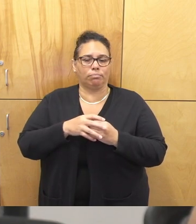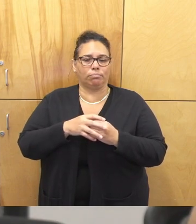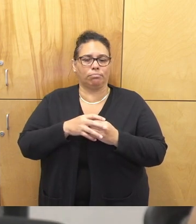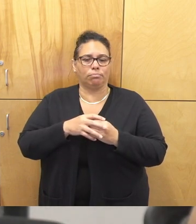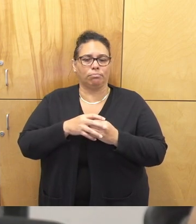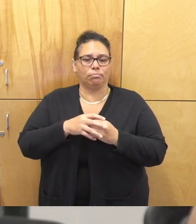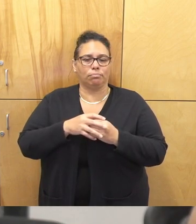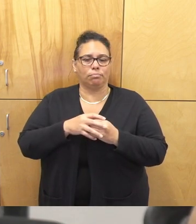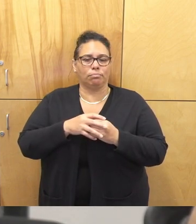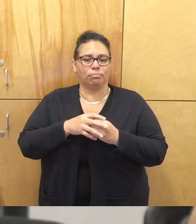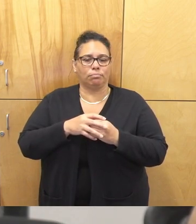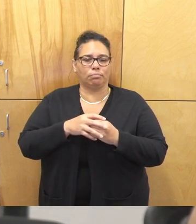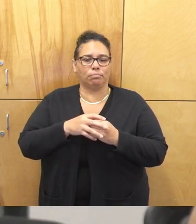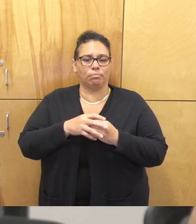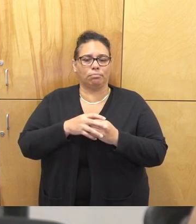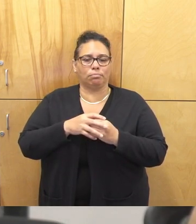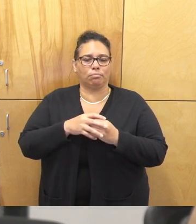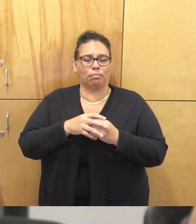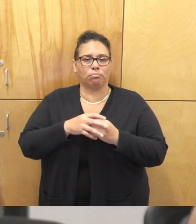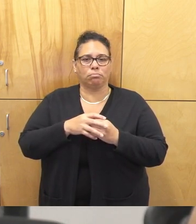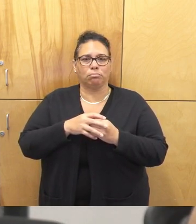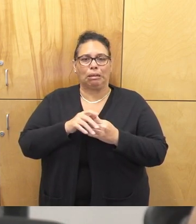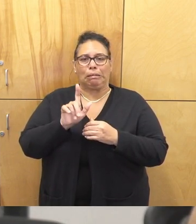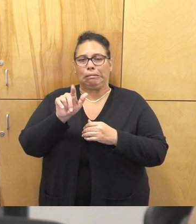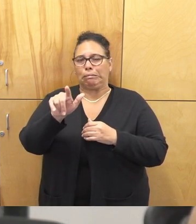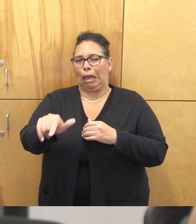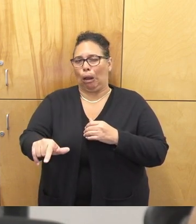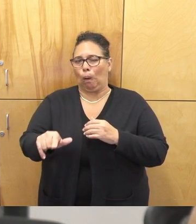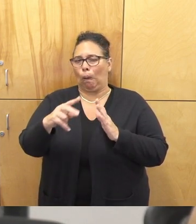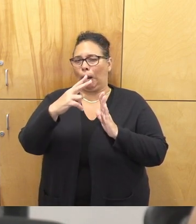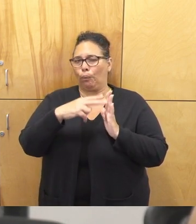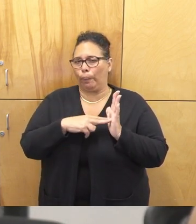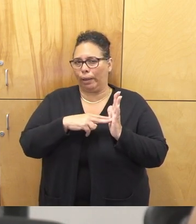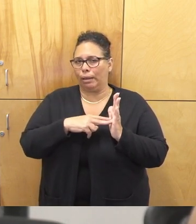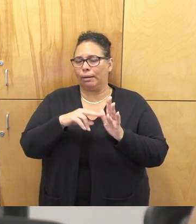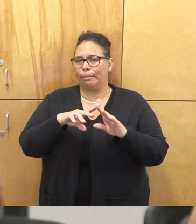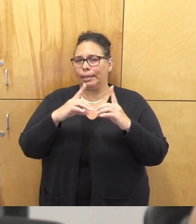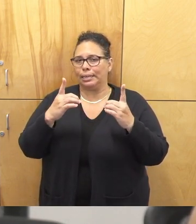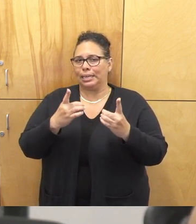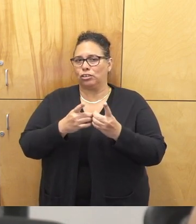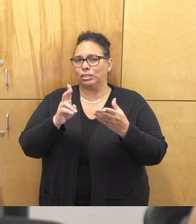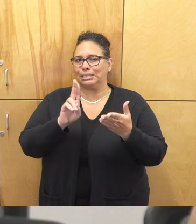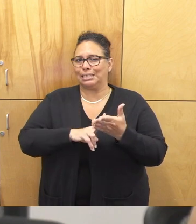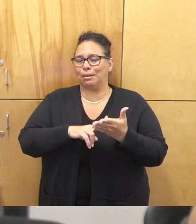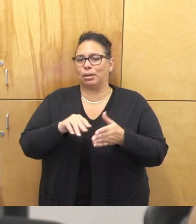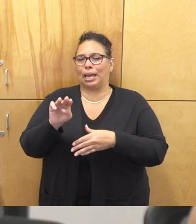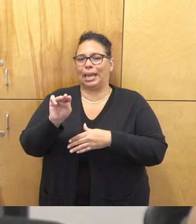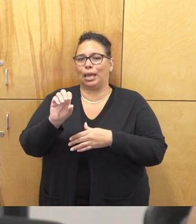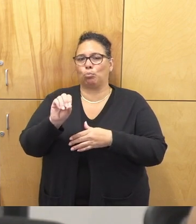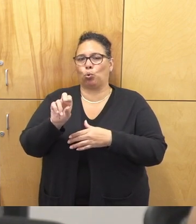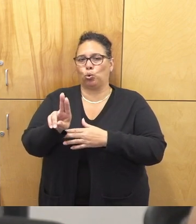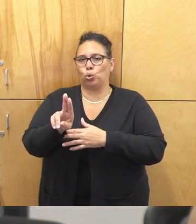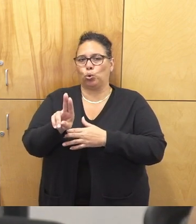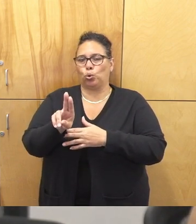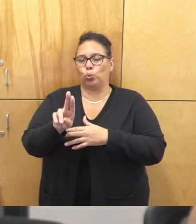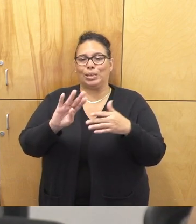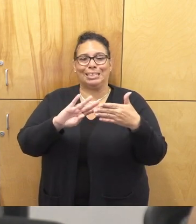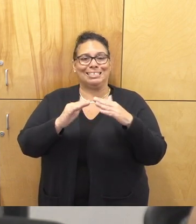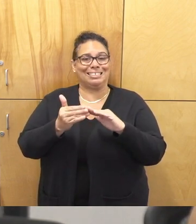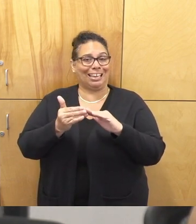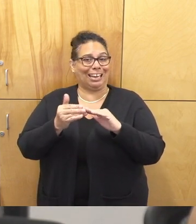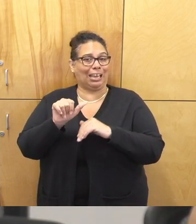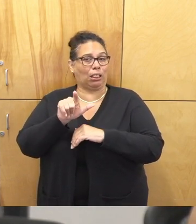I subsequently read sometime later that the district had signed an MOU with the city of Long